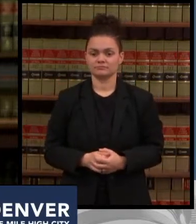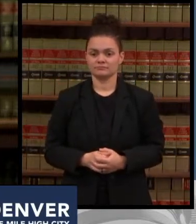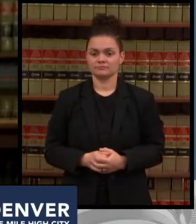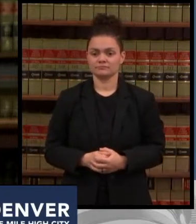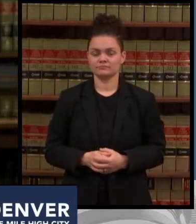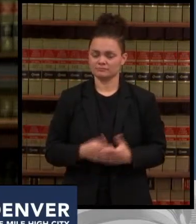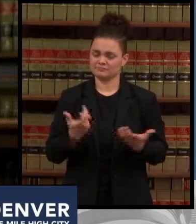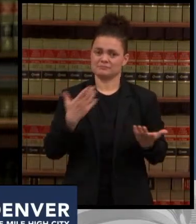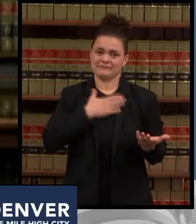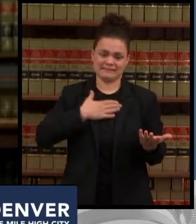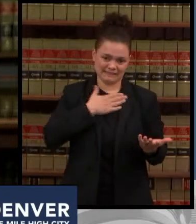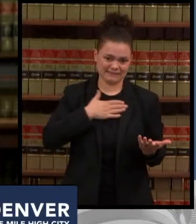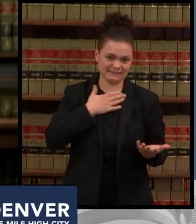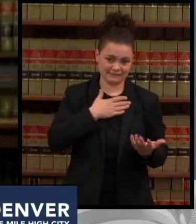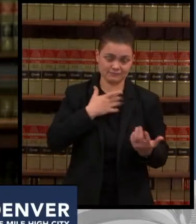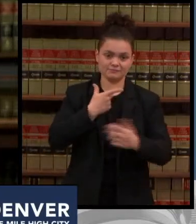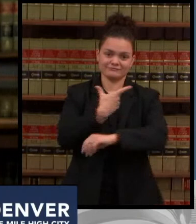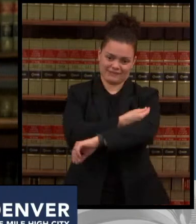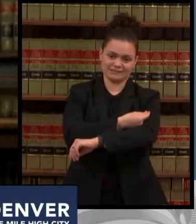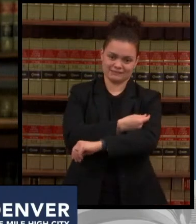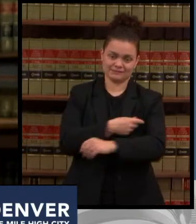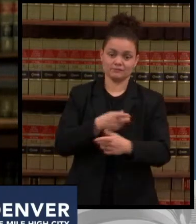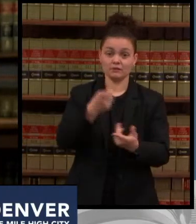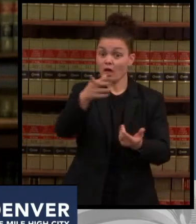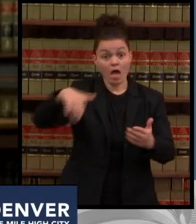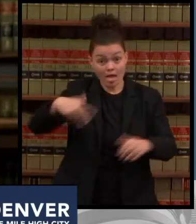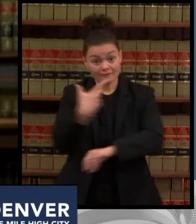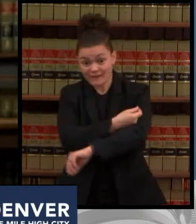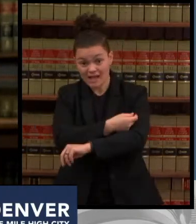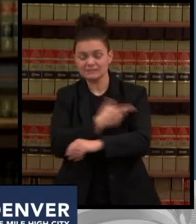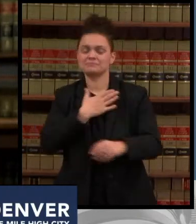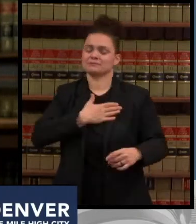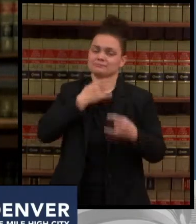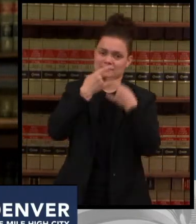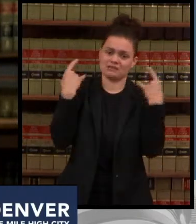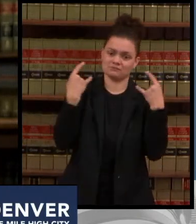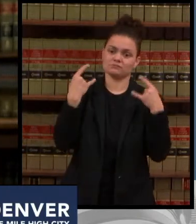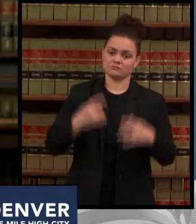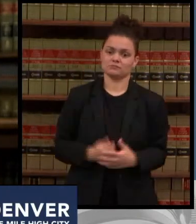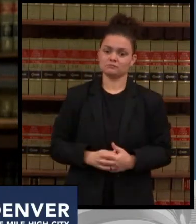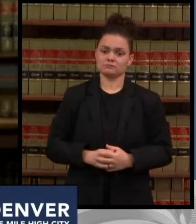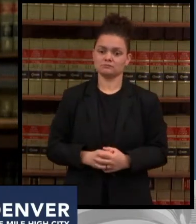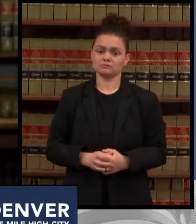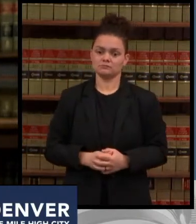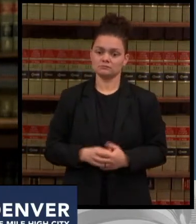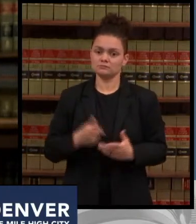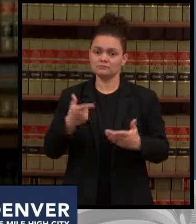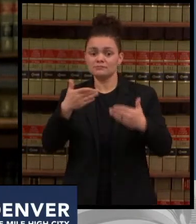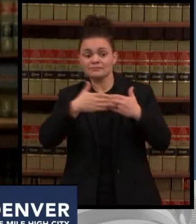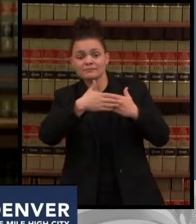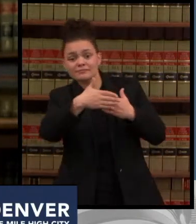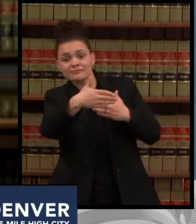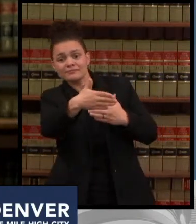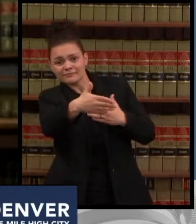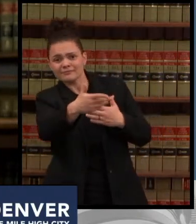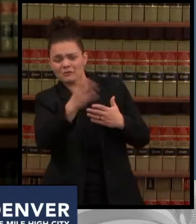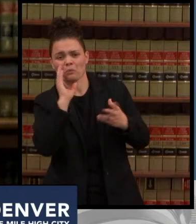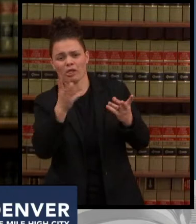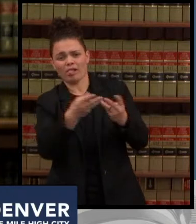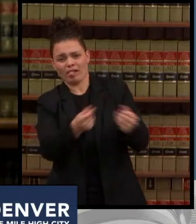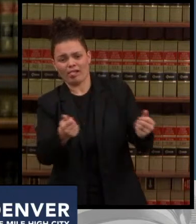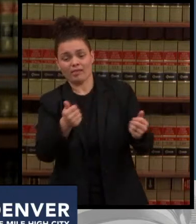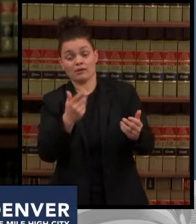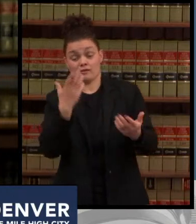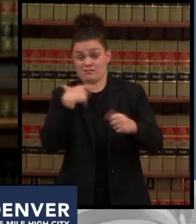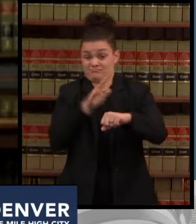wear the mask, to help us get through the next several months, because my fear is that it would be any one of